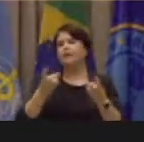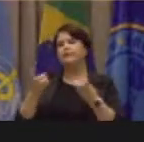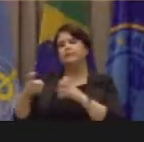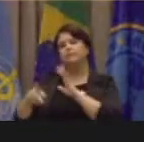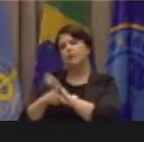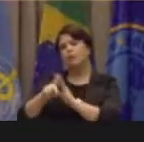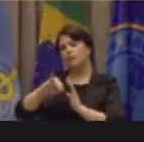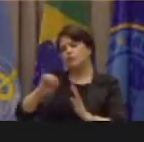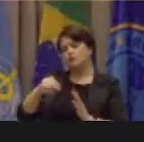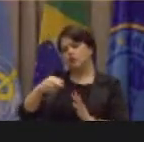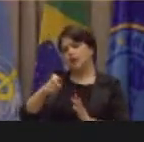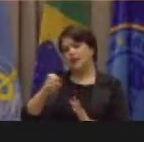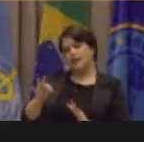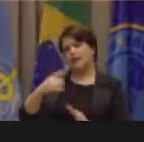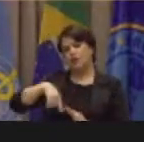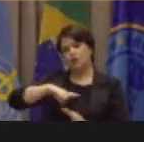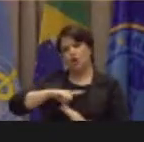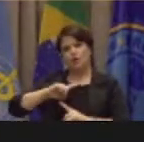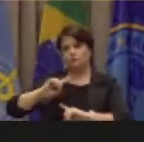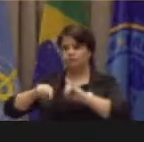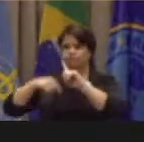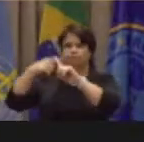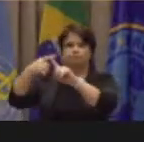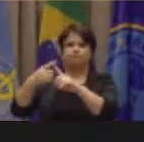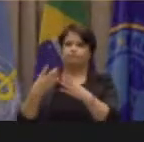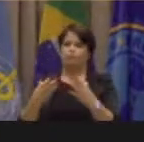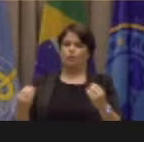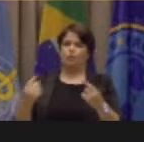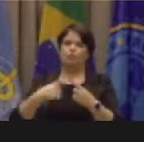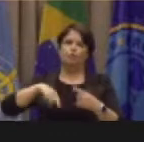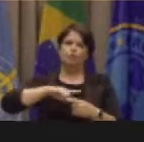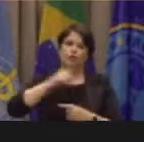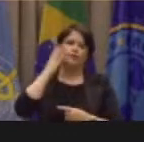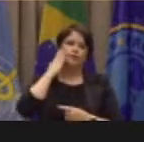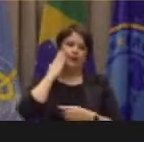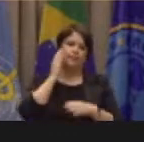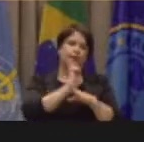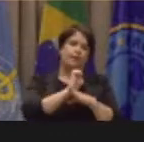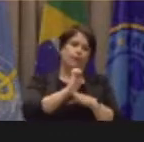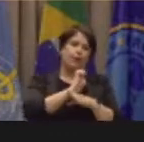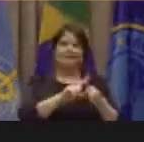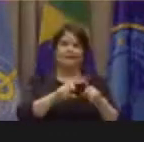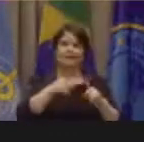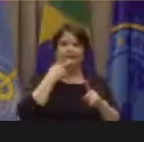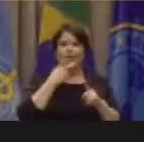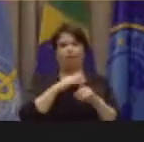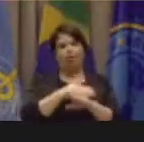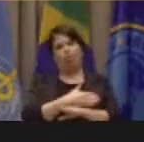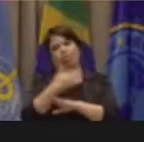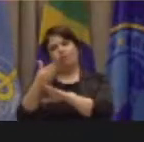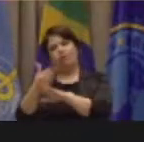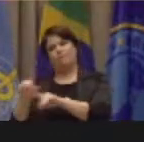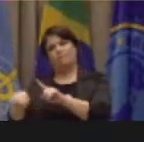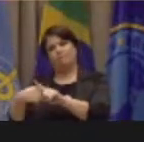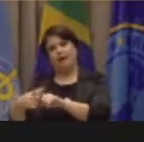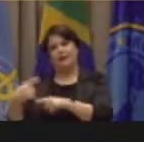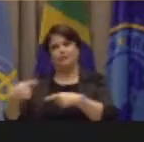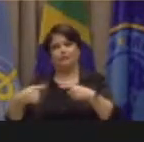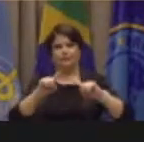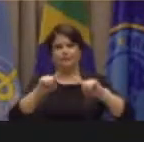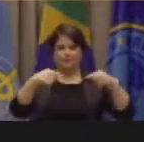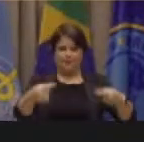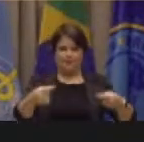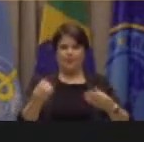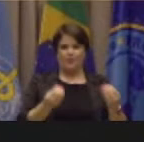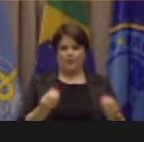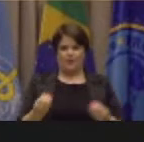the perception from Janet is that we are quite advanced. And we know that Ecuador, Colombia extended the event. I think there will